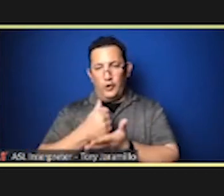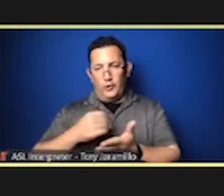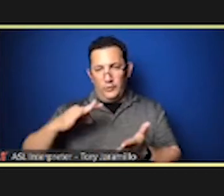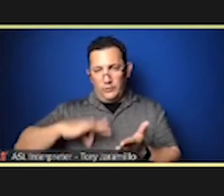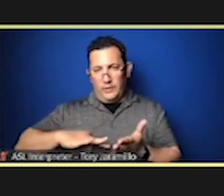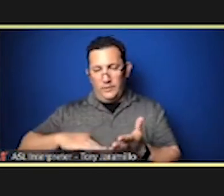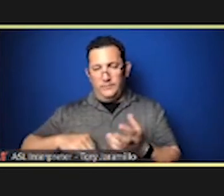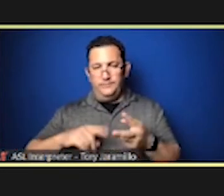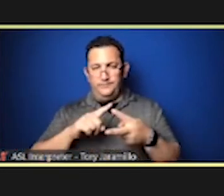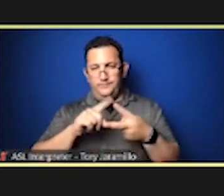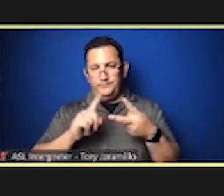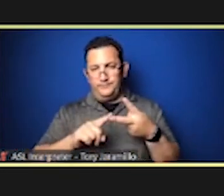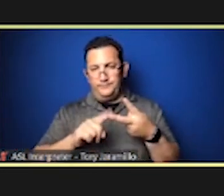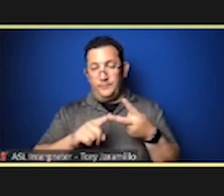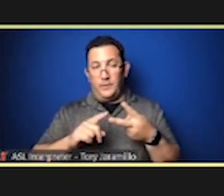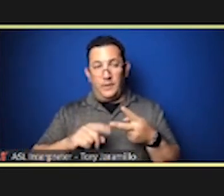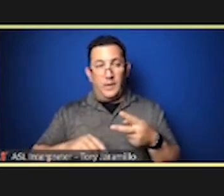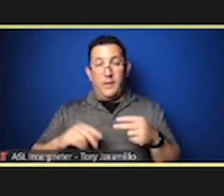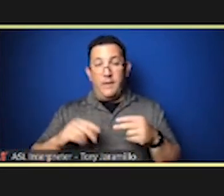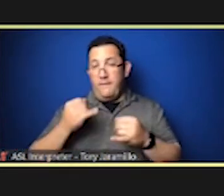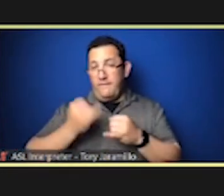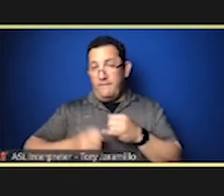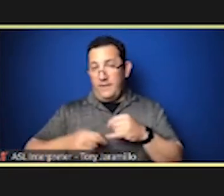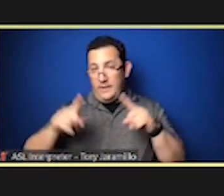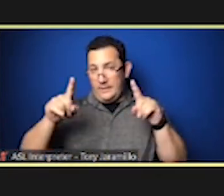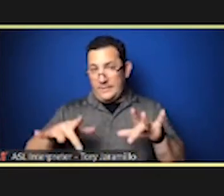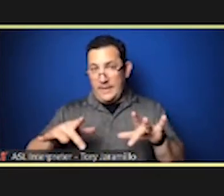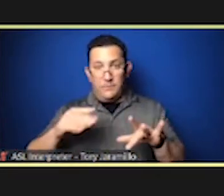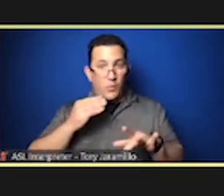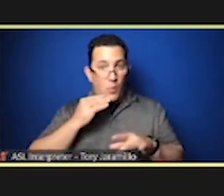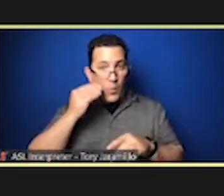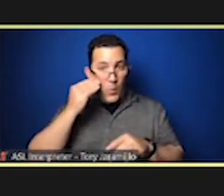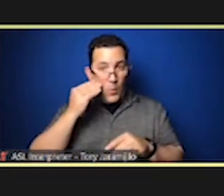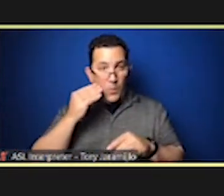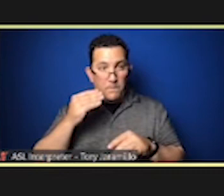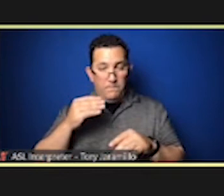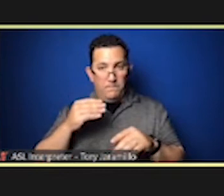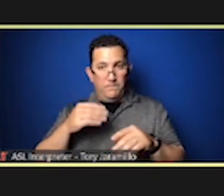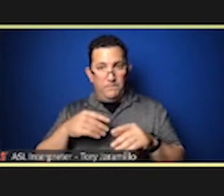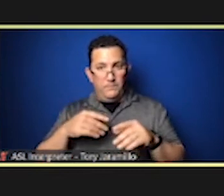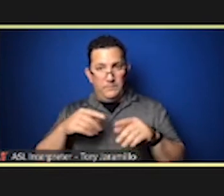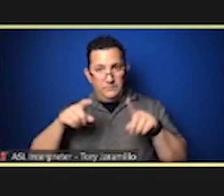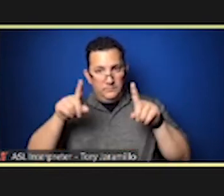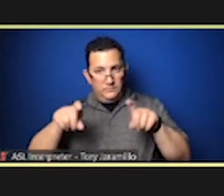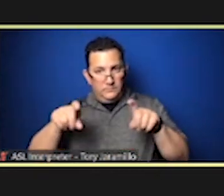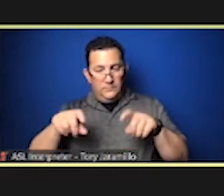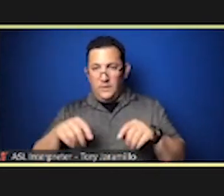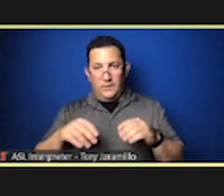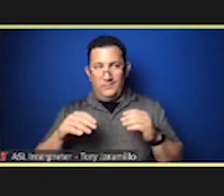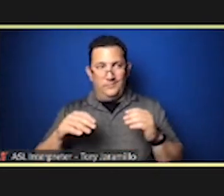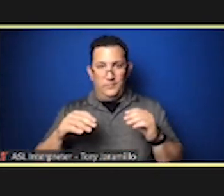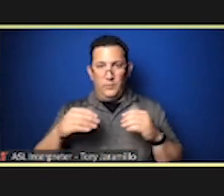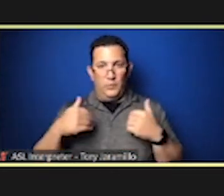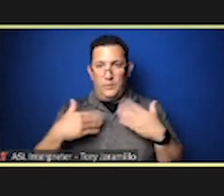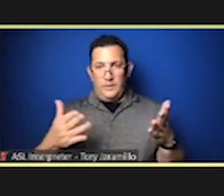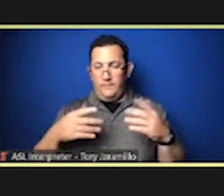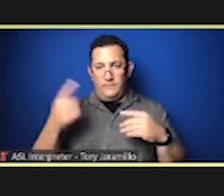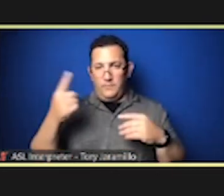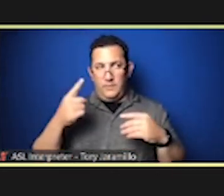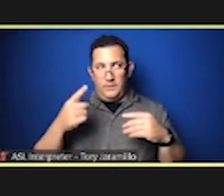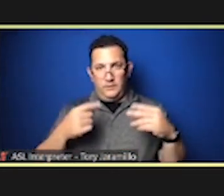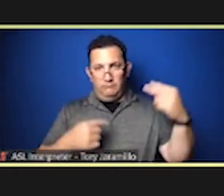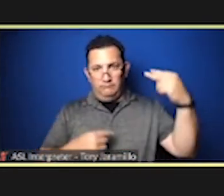Number two, final exams will be home-based and unproctored. That means students will